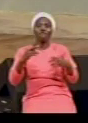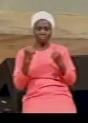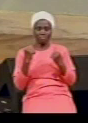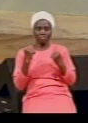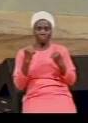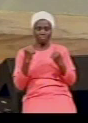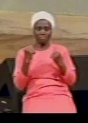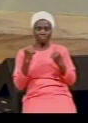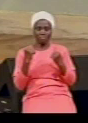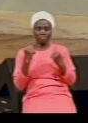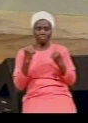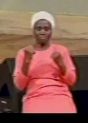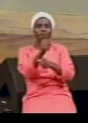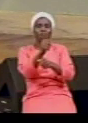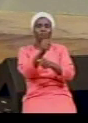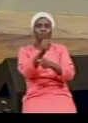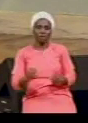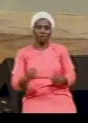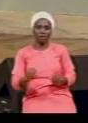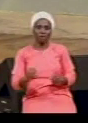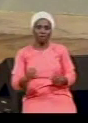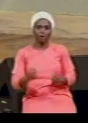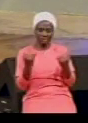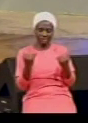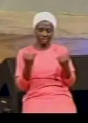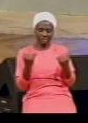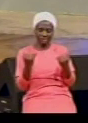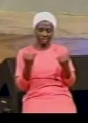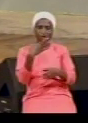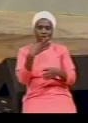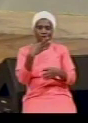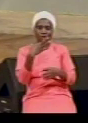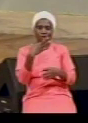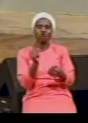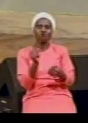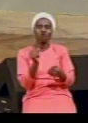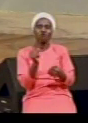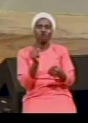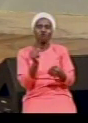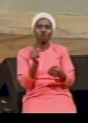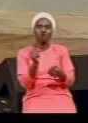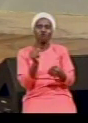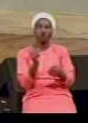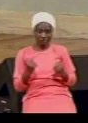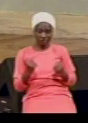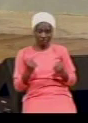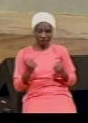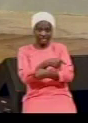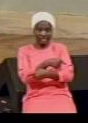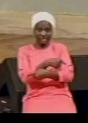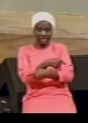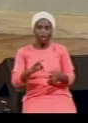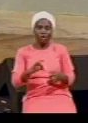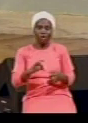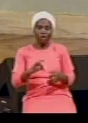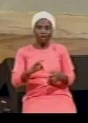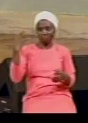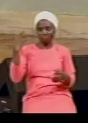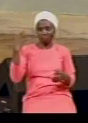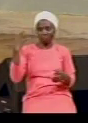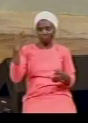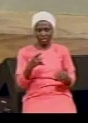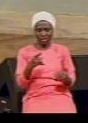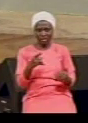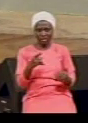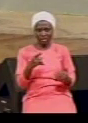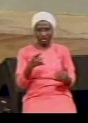of overcoming. It's a day of conquering. It's a day for the champion. Open your mouth, and talk to the Lord